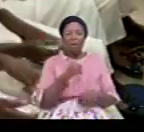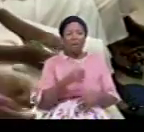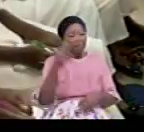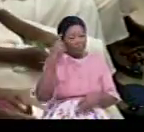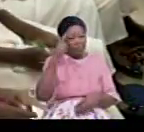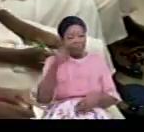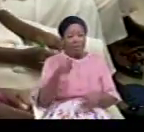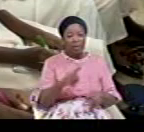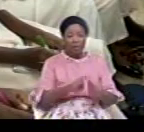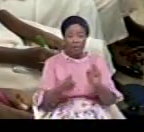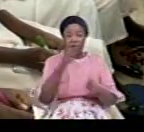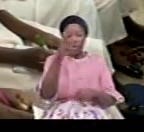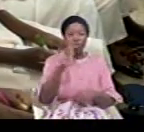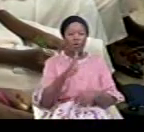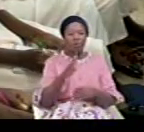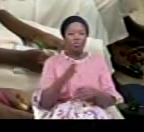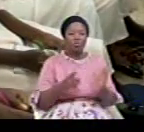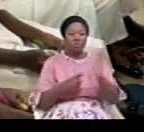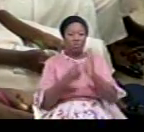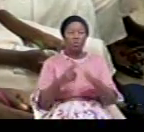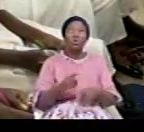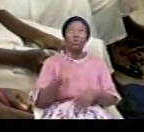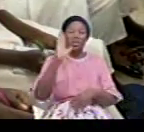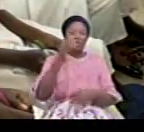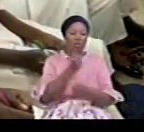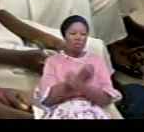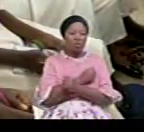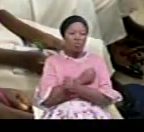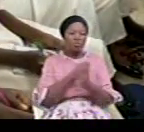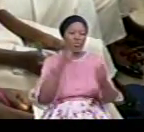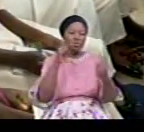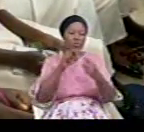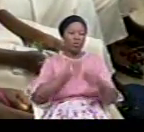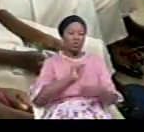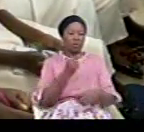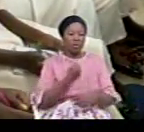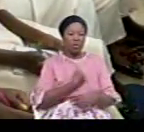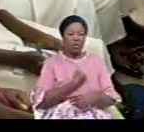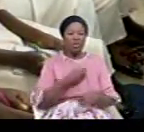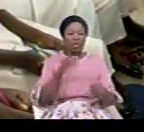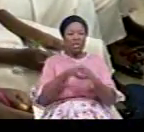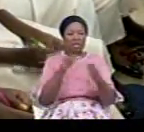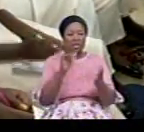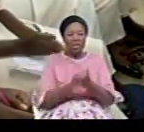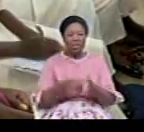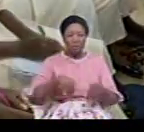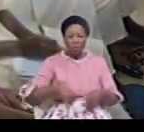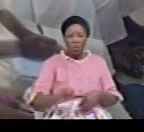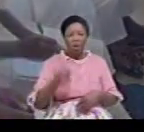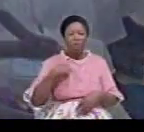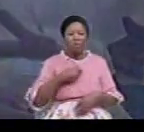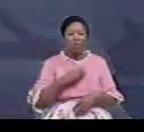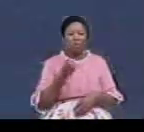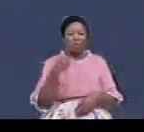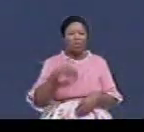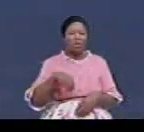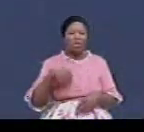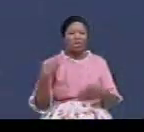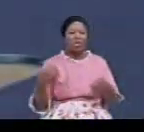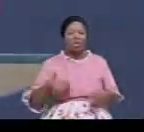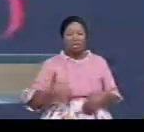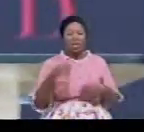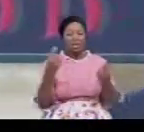his love toward us, in that while we were yet sinners,